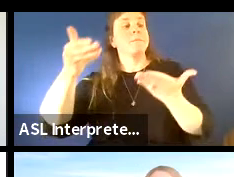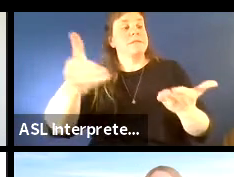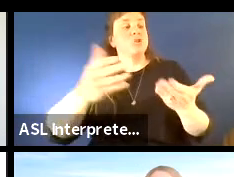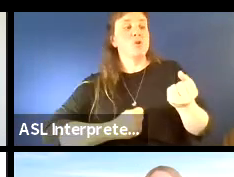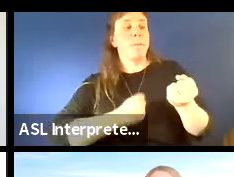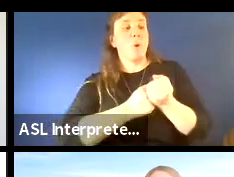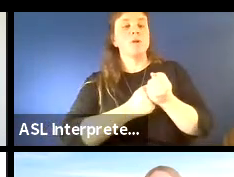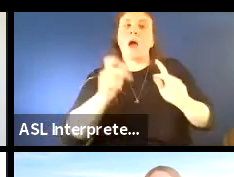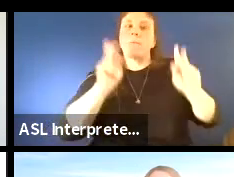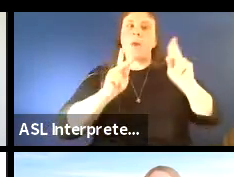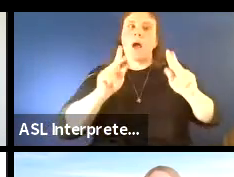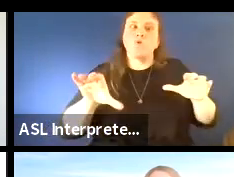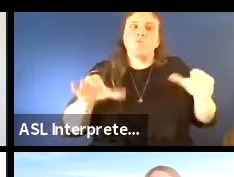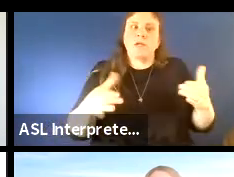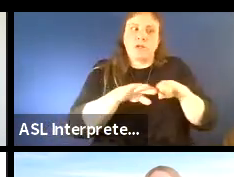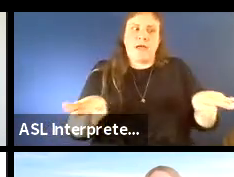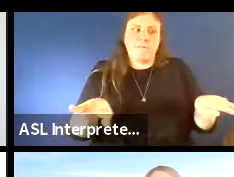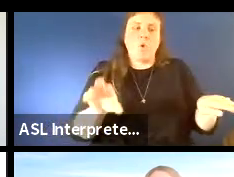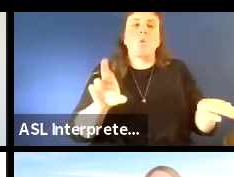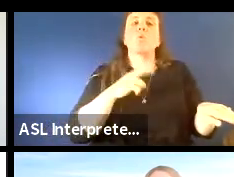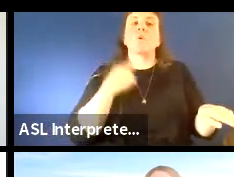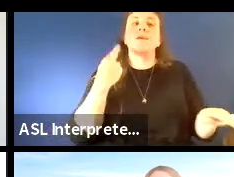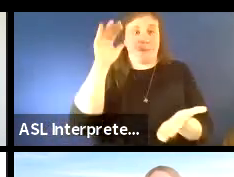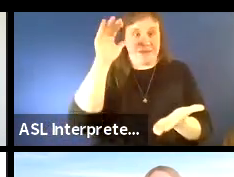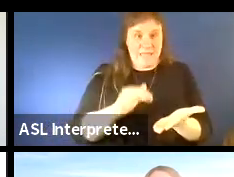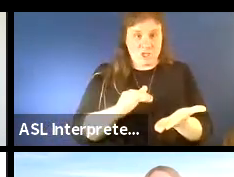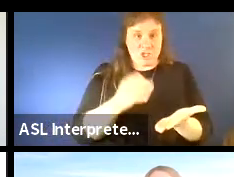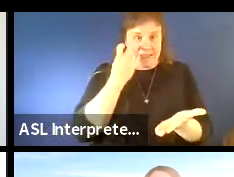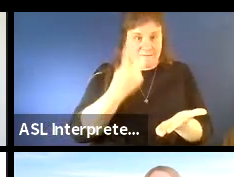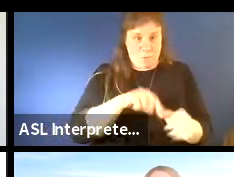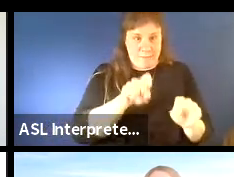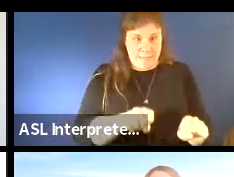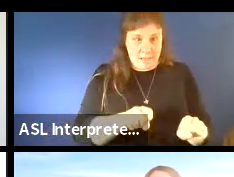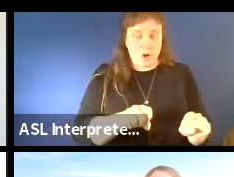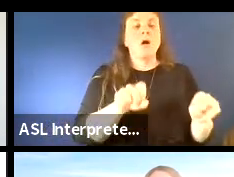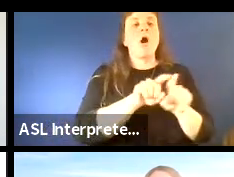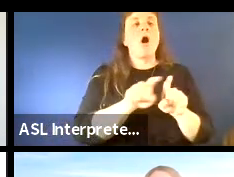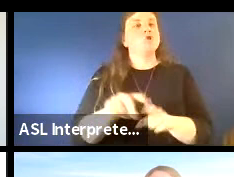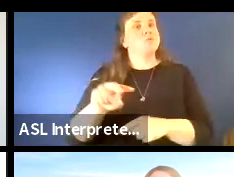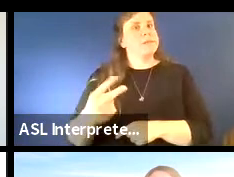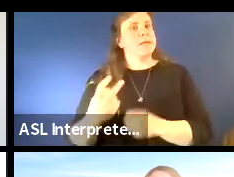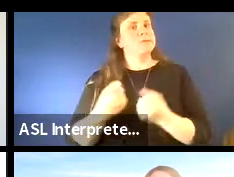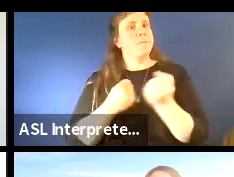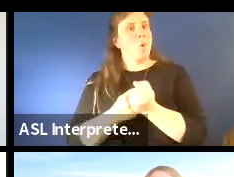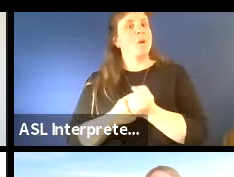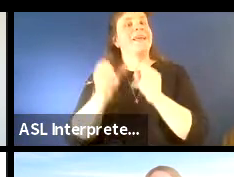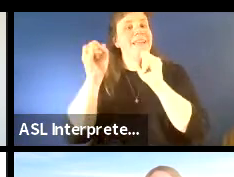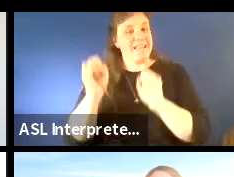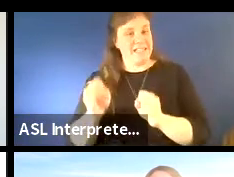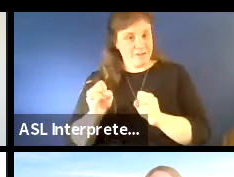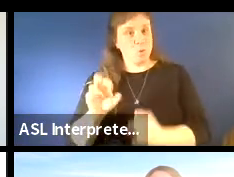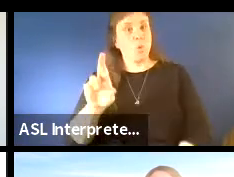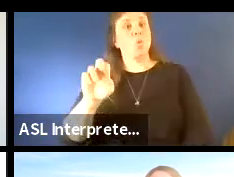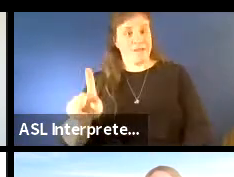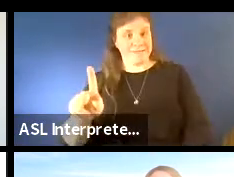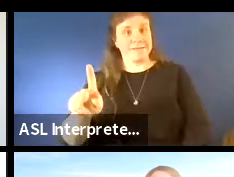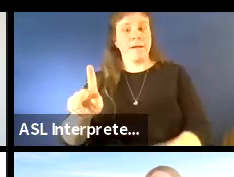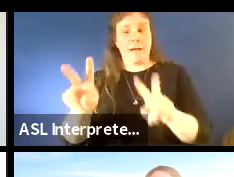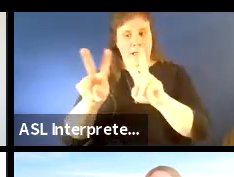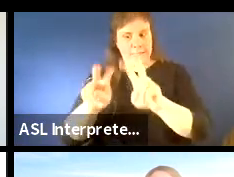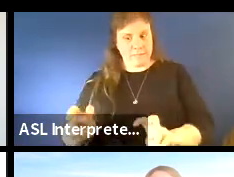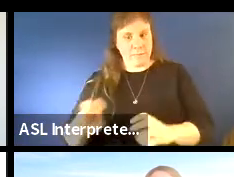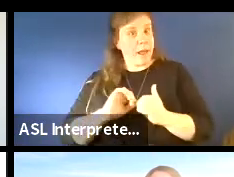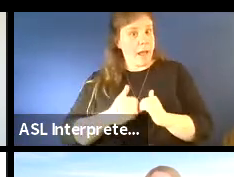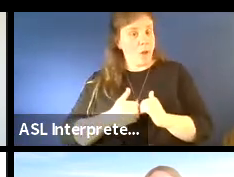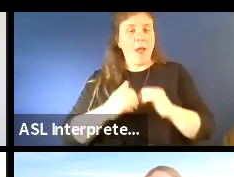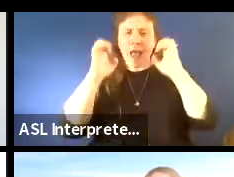risk mitigation wherever we can. Number two, that we support individual level benefit risk assessment by